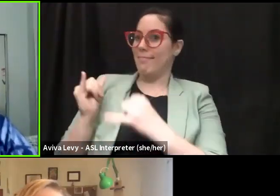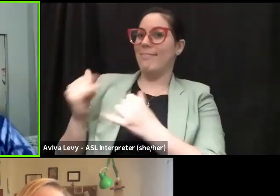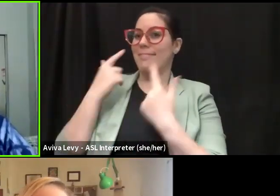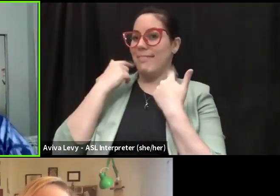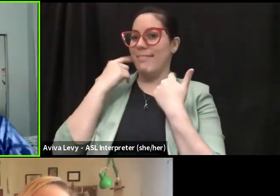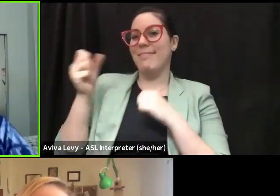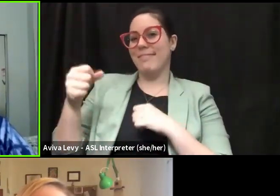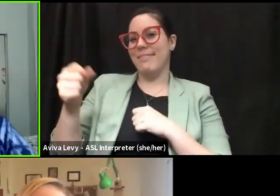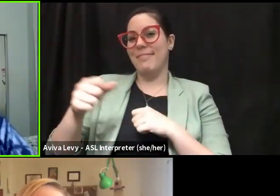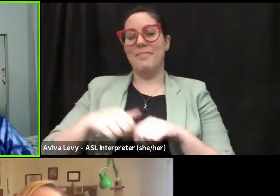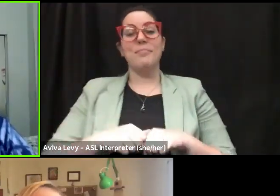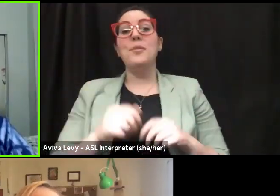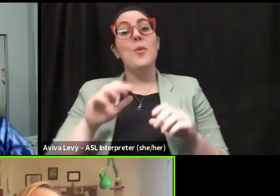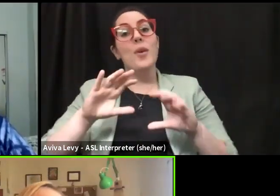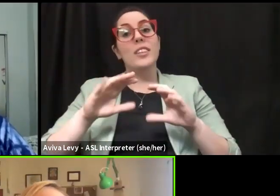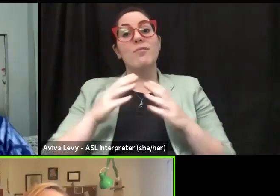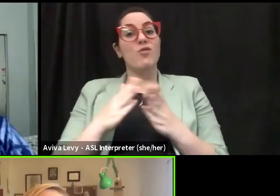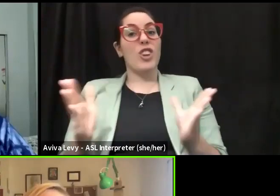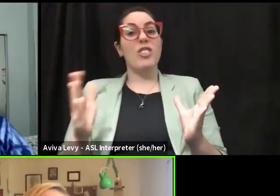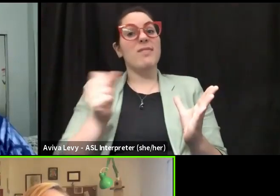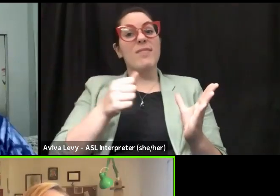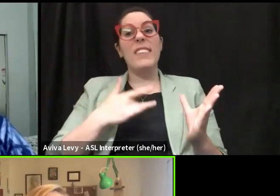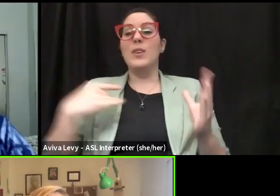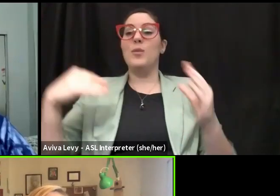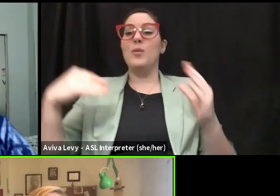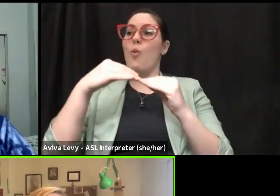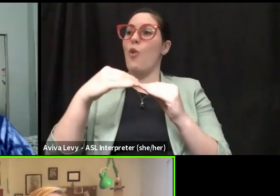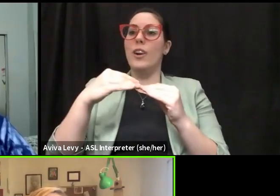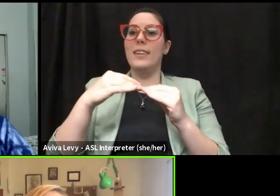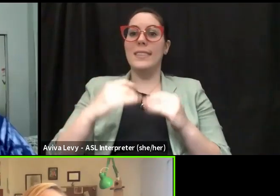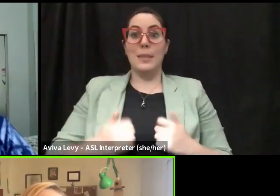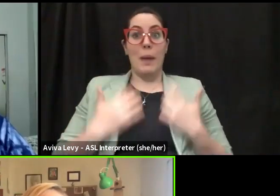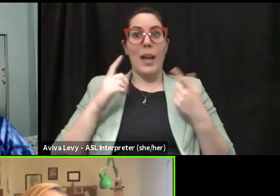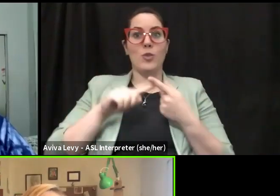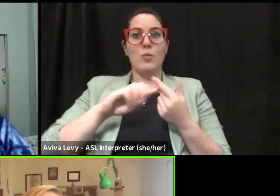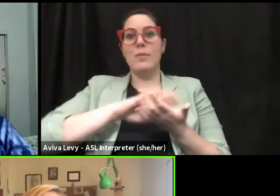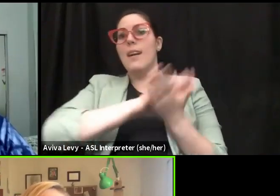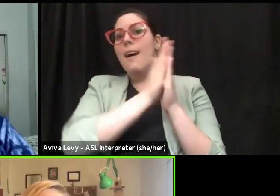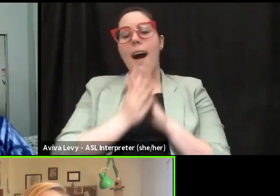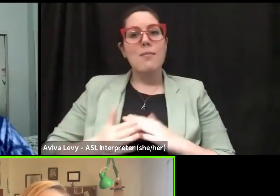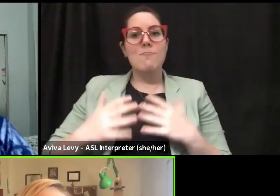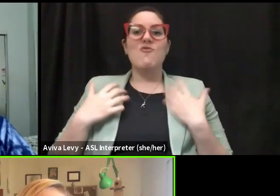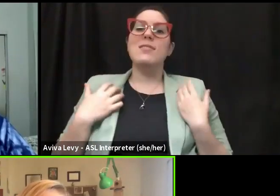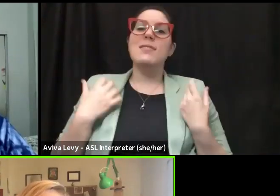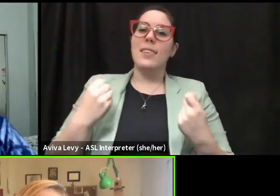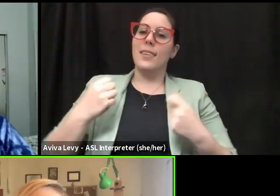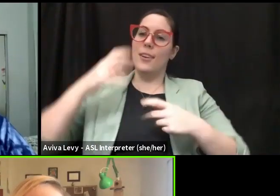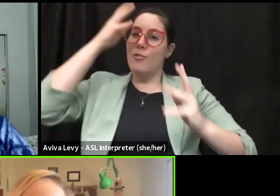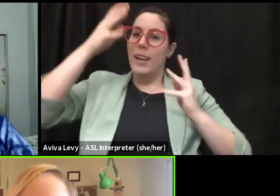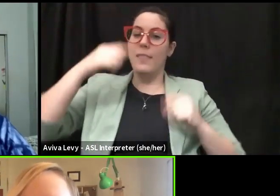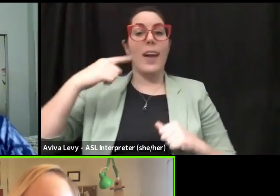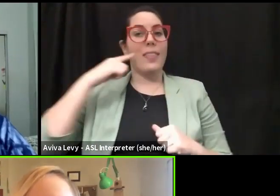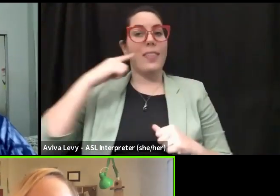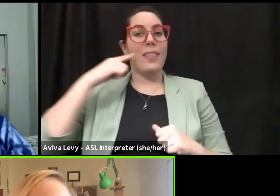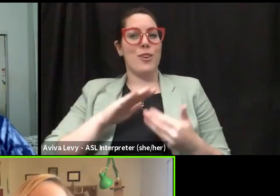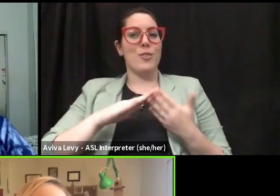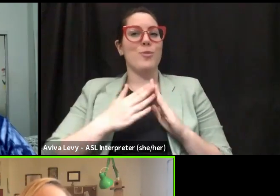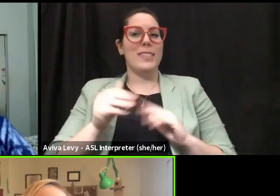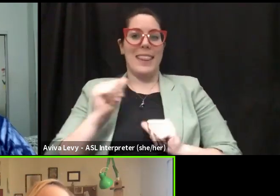But overall, it's inspiring me to be more resilient and creative. And I really believe that our theater communities can rise to meet the challenges. And